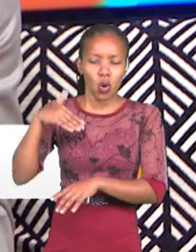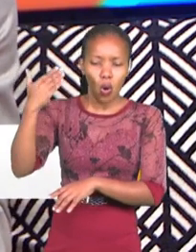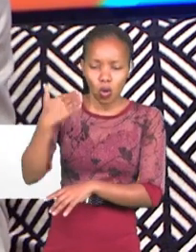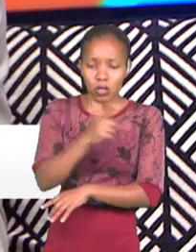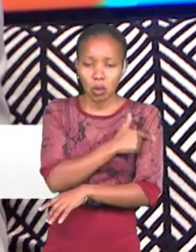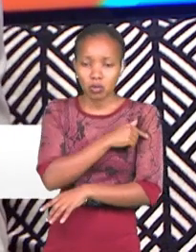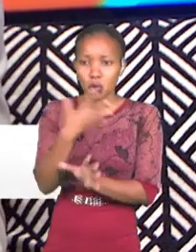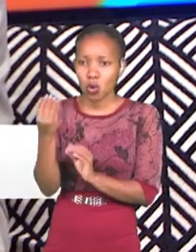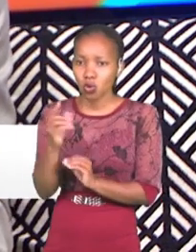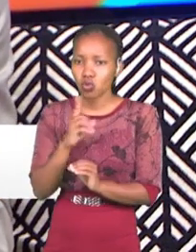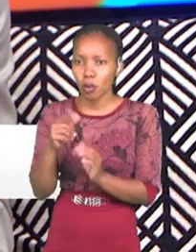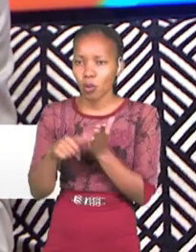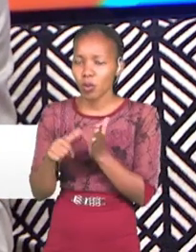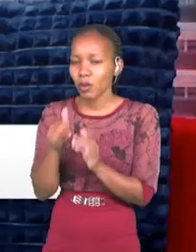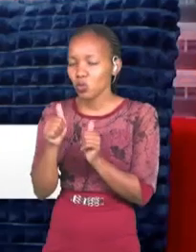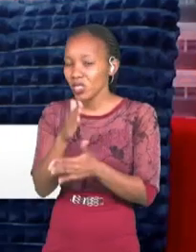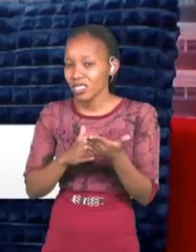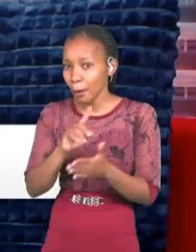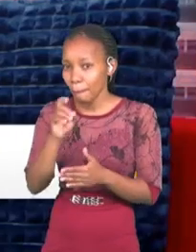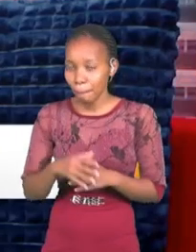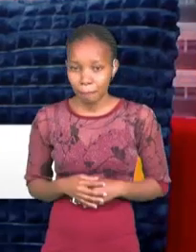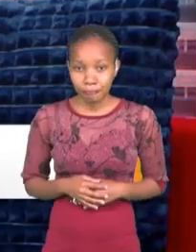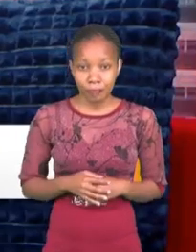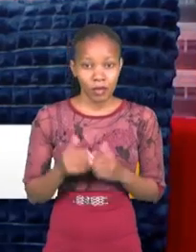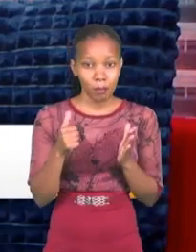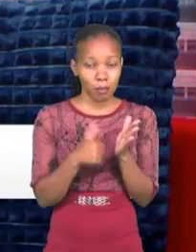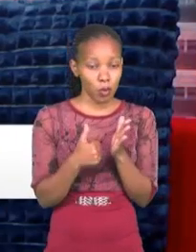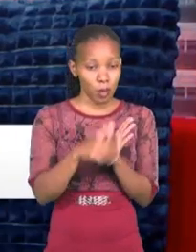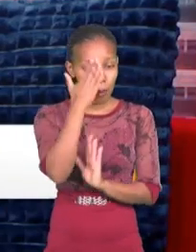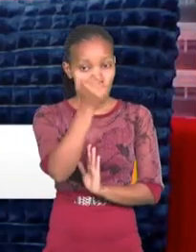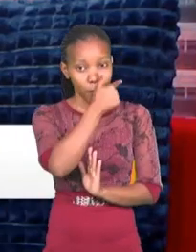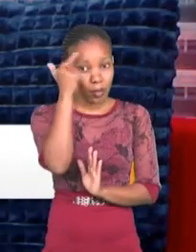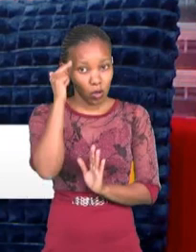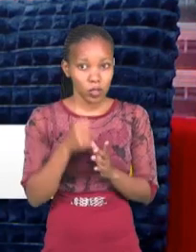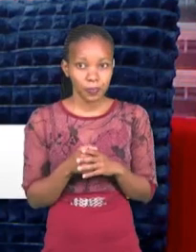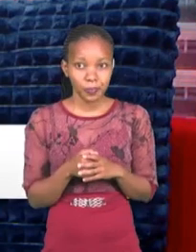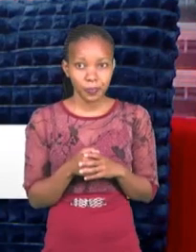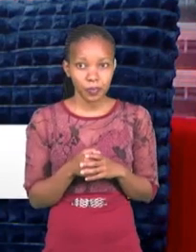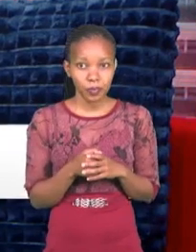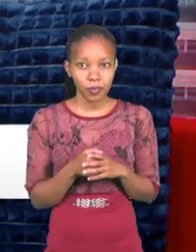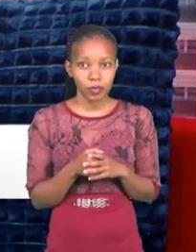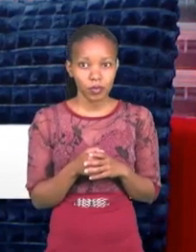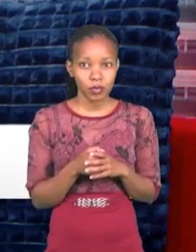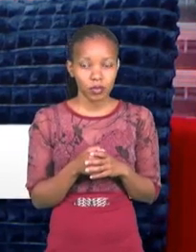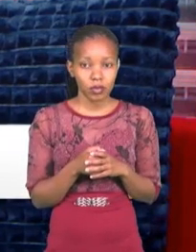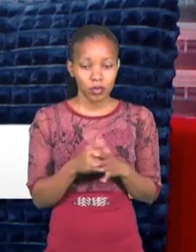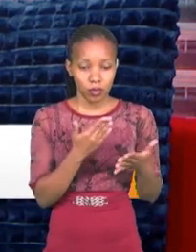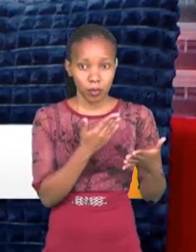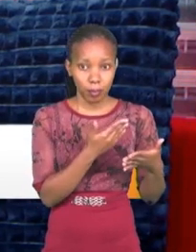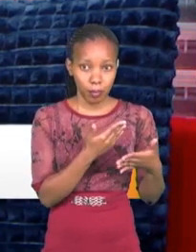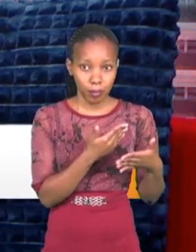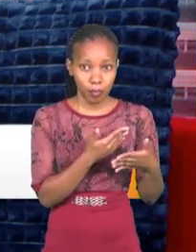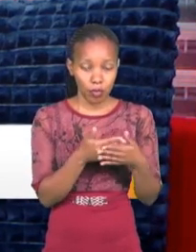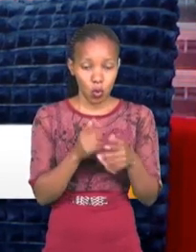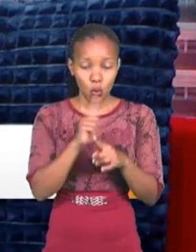hospital. What are some of the complications? The complications are because, see, the immature, one is the development